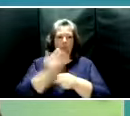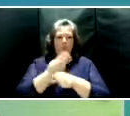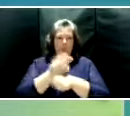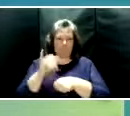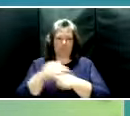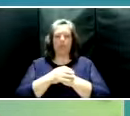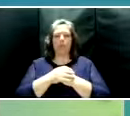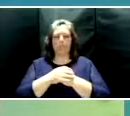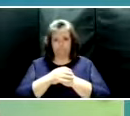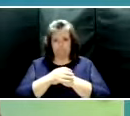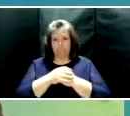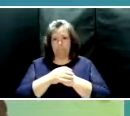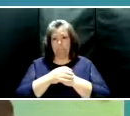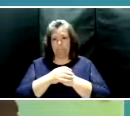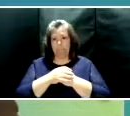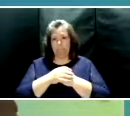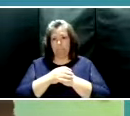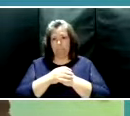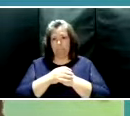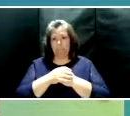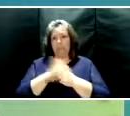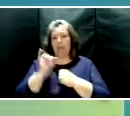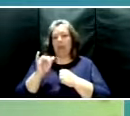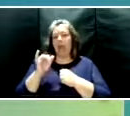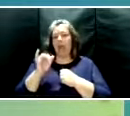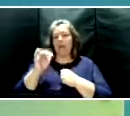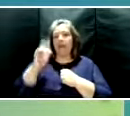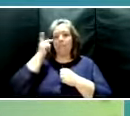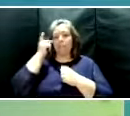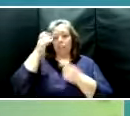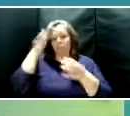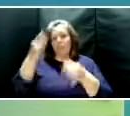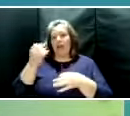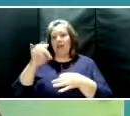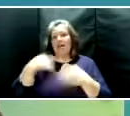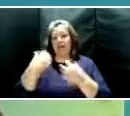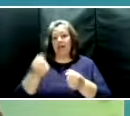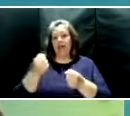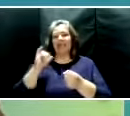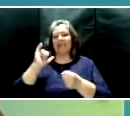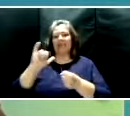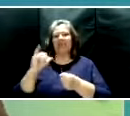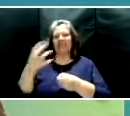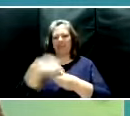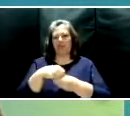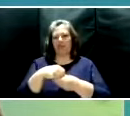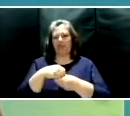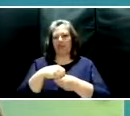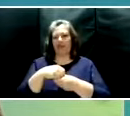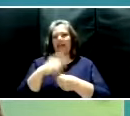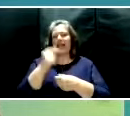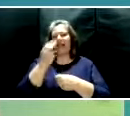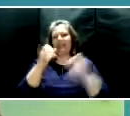Okay, so as I mentioned, the political determinants of health basically involve the